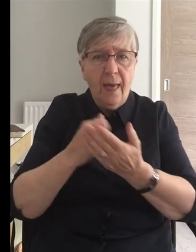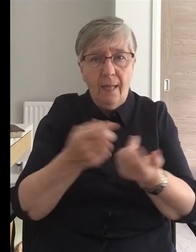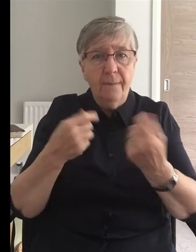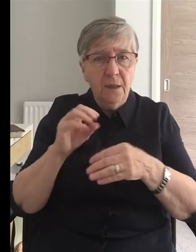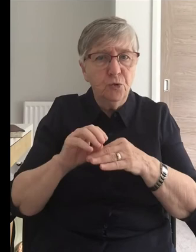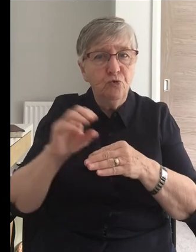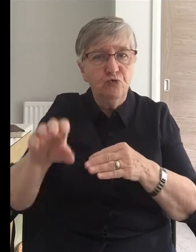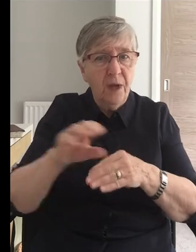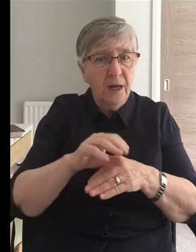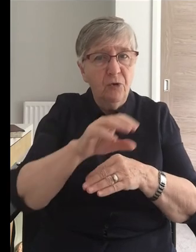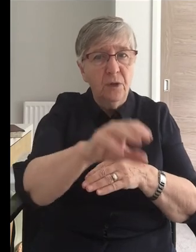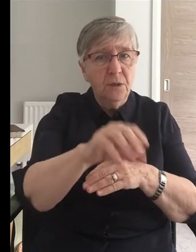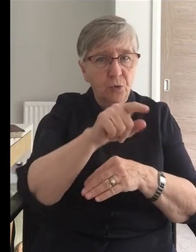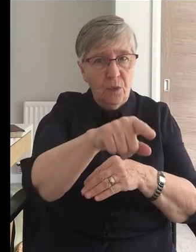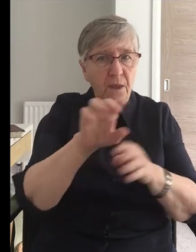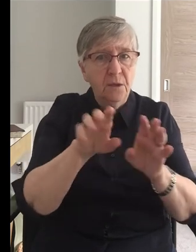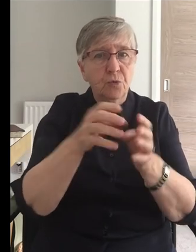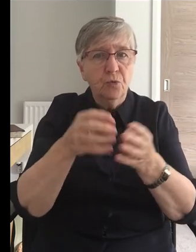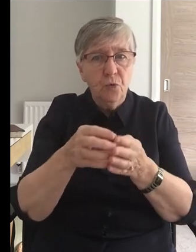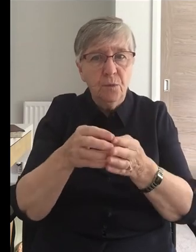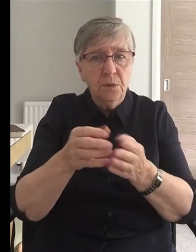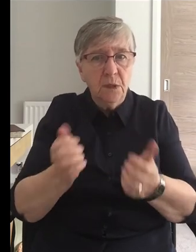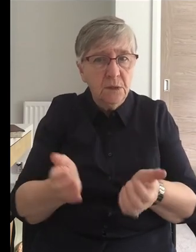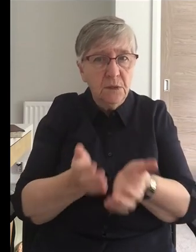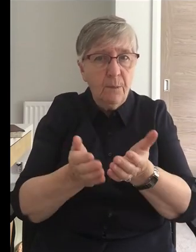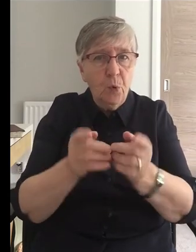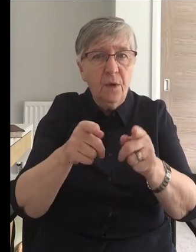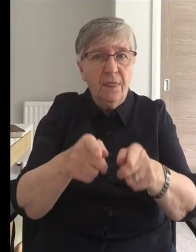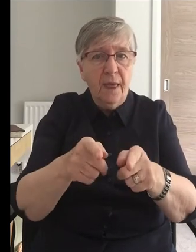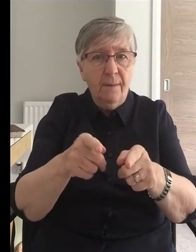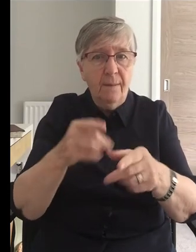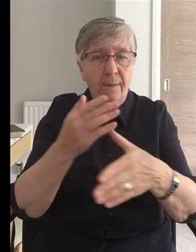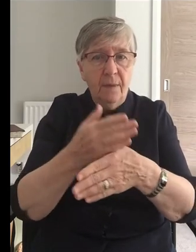these organisations and to support them in their work.